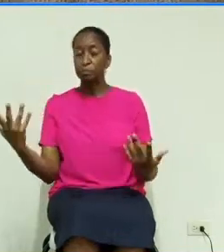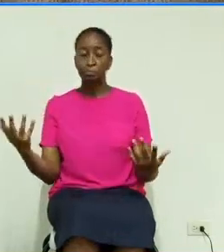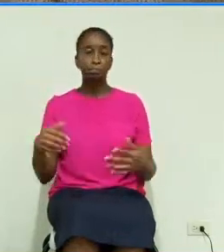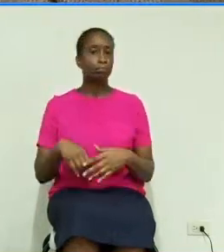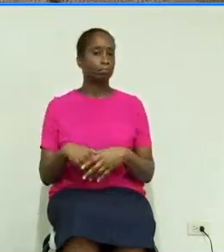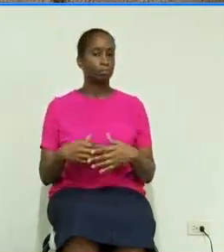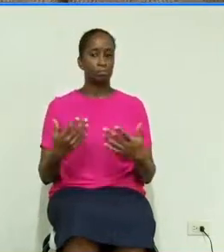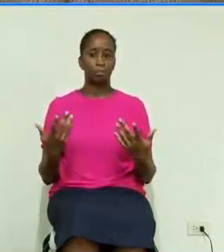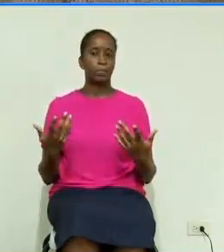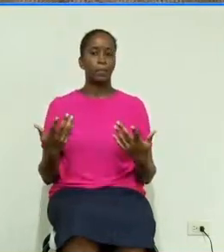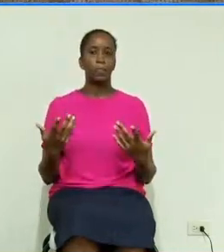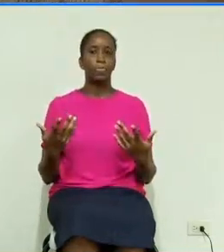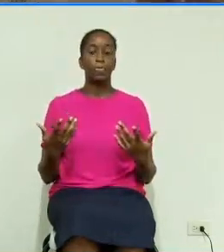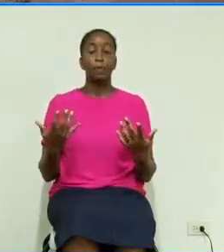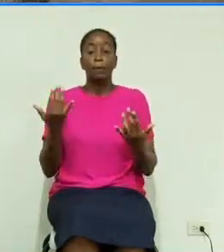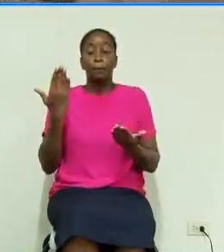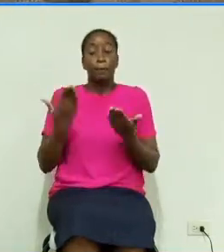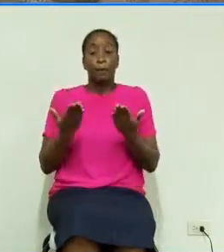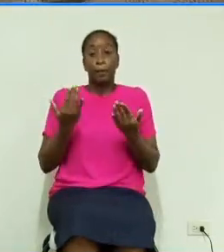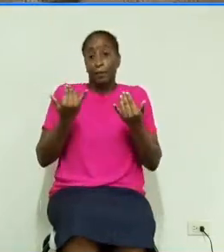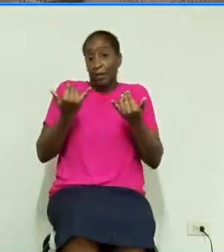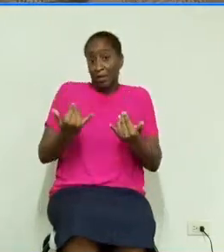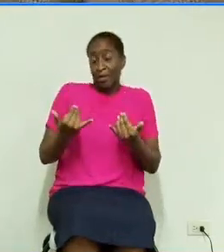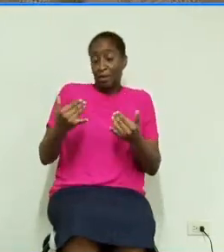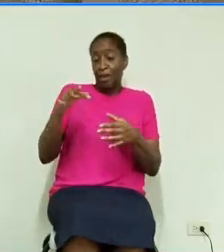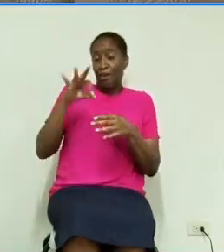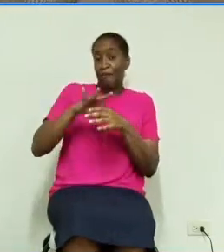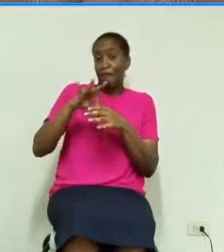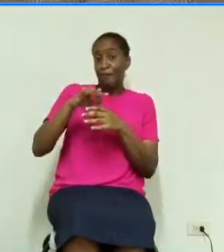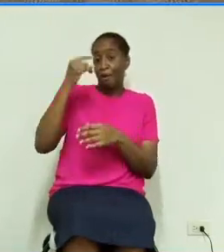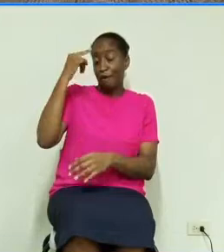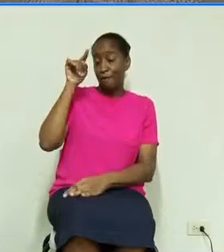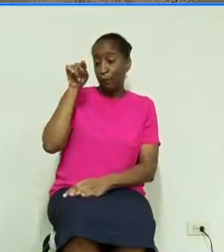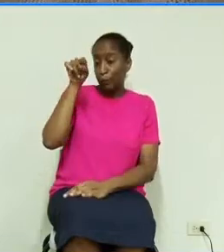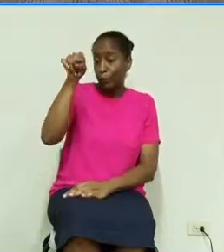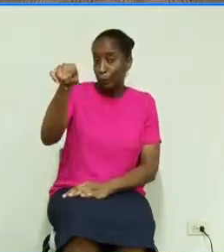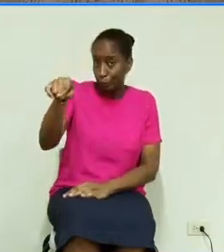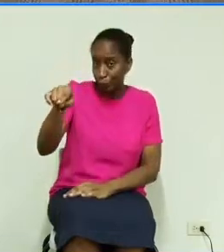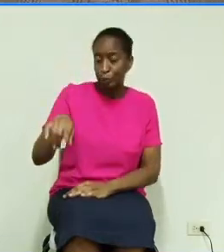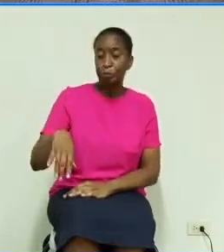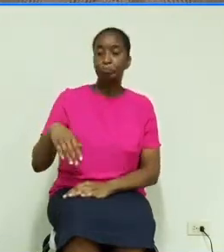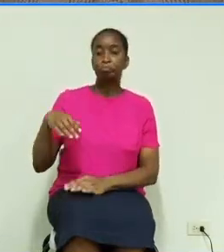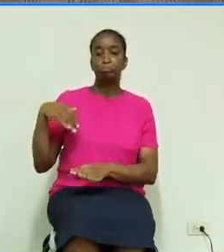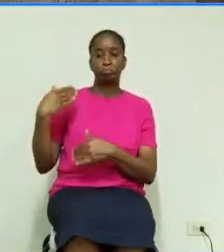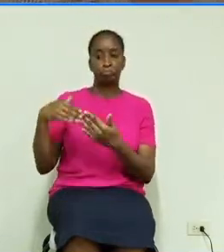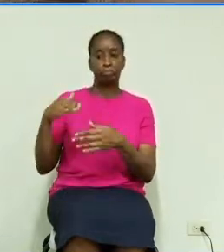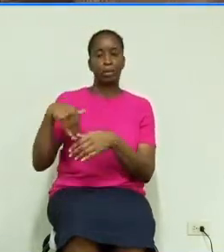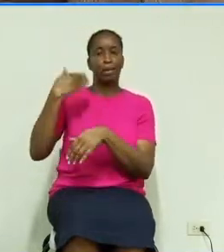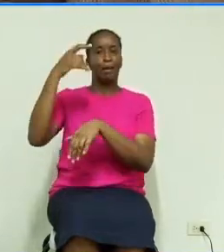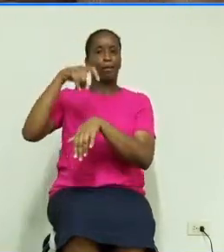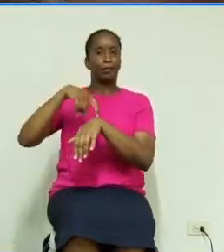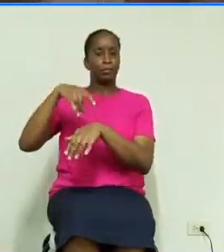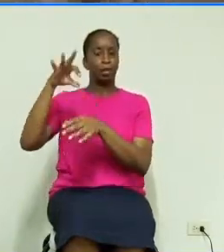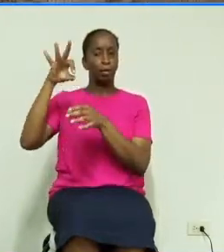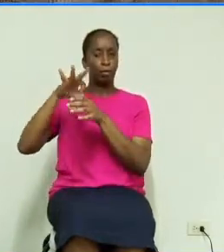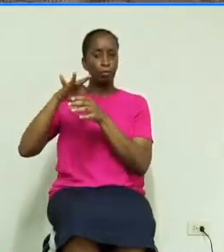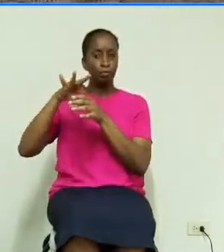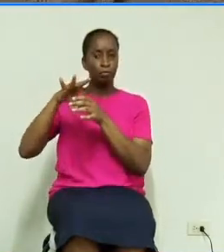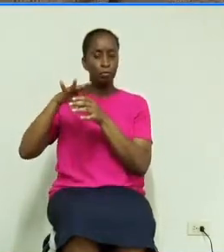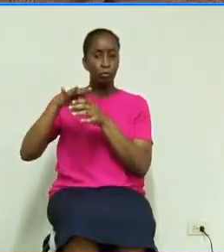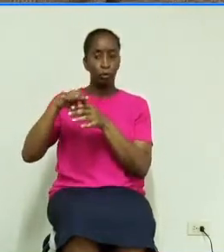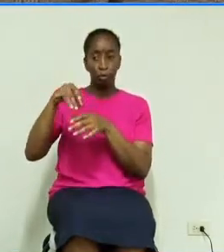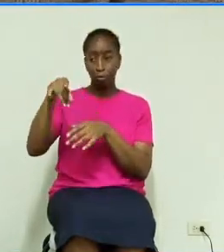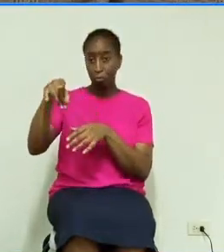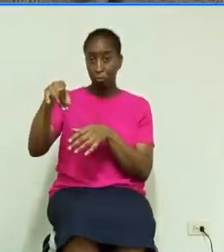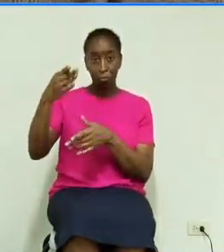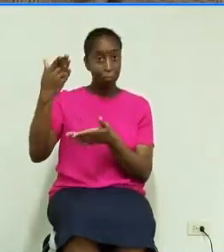electorate. So there's no structure there for the representation of particular interests which